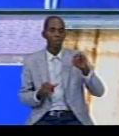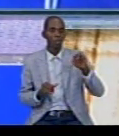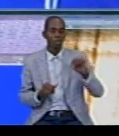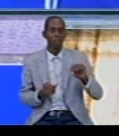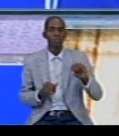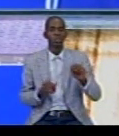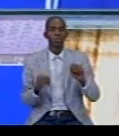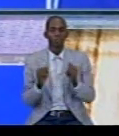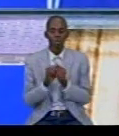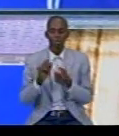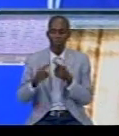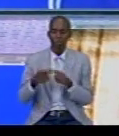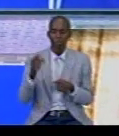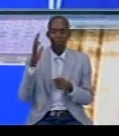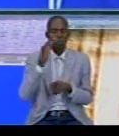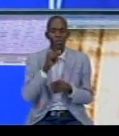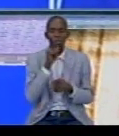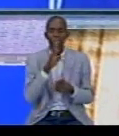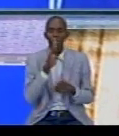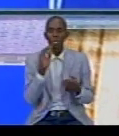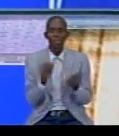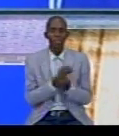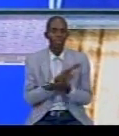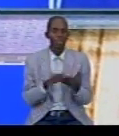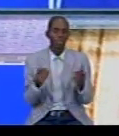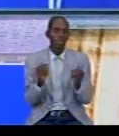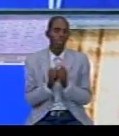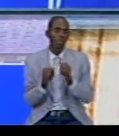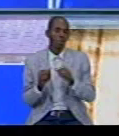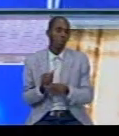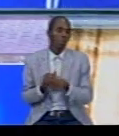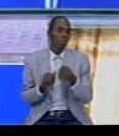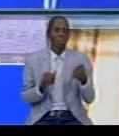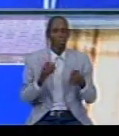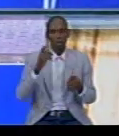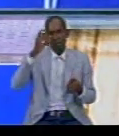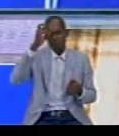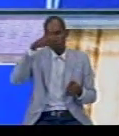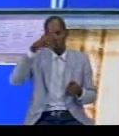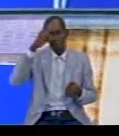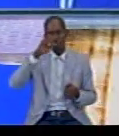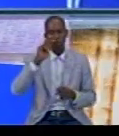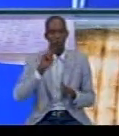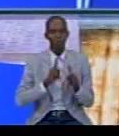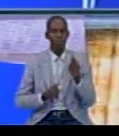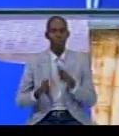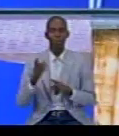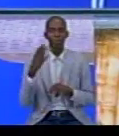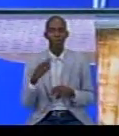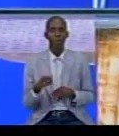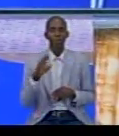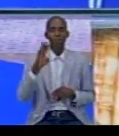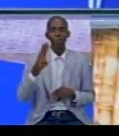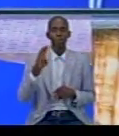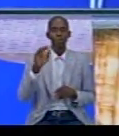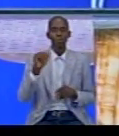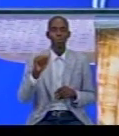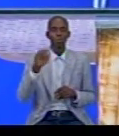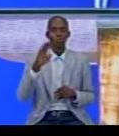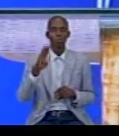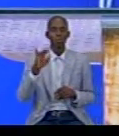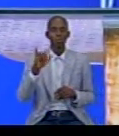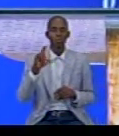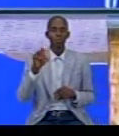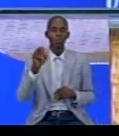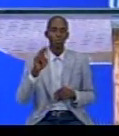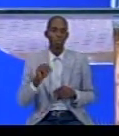not perish with the rest of the wise men of Babylon. And now you look